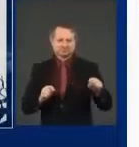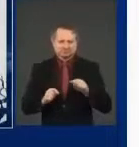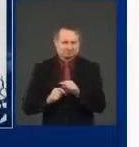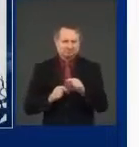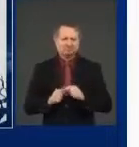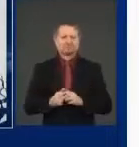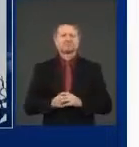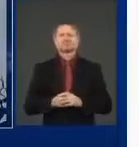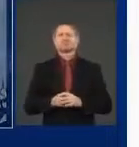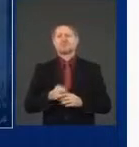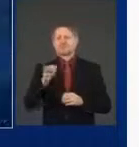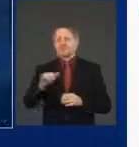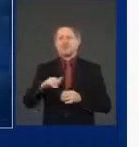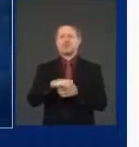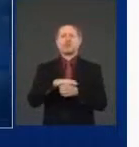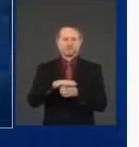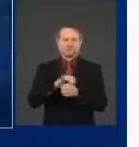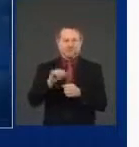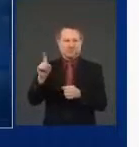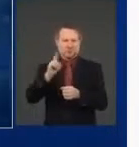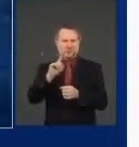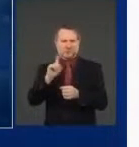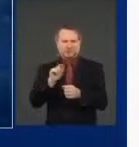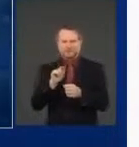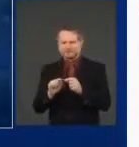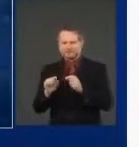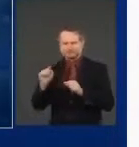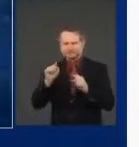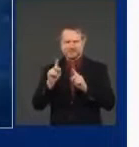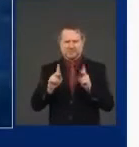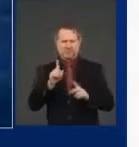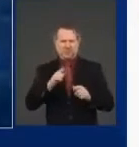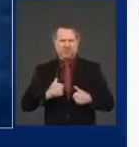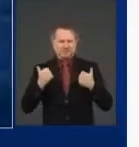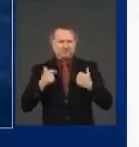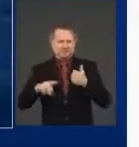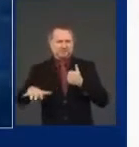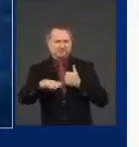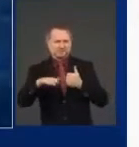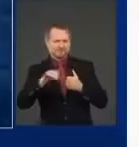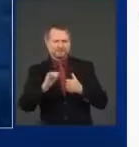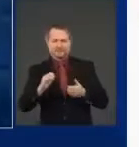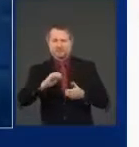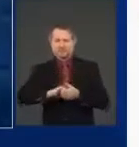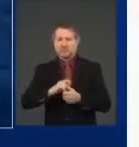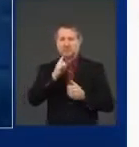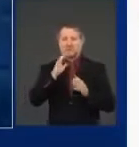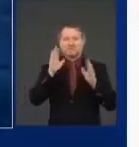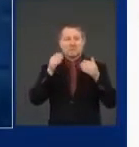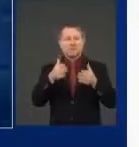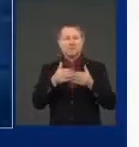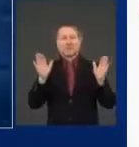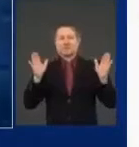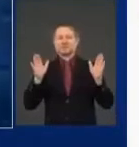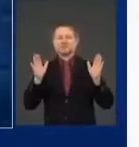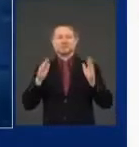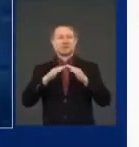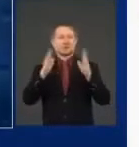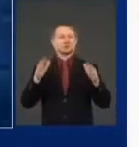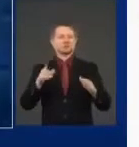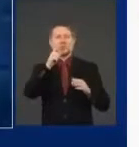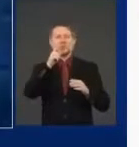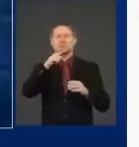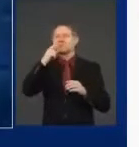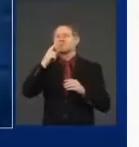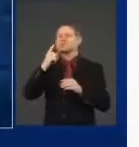Zip codes that fit this profile. We're going to focus expanding on public housing. From 8 to 40 when public you housing. Think about everything we're